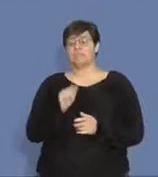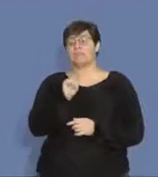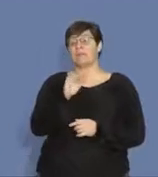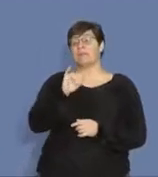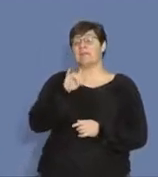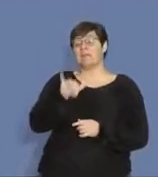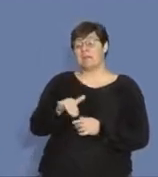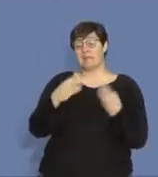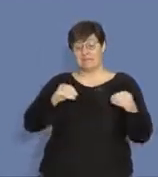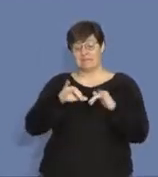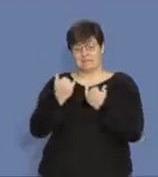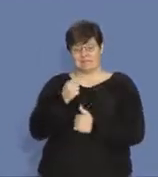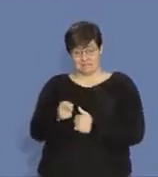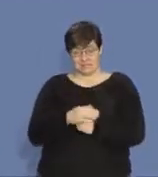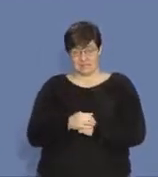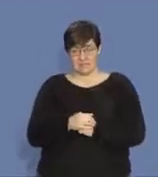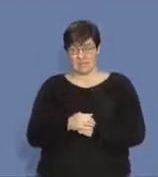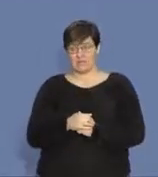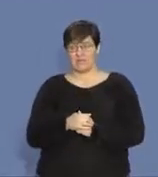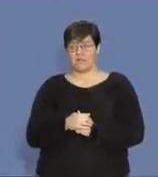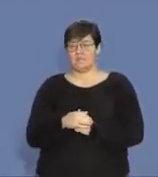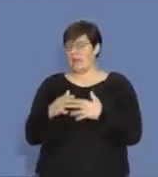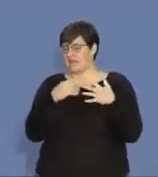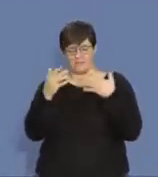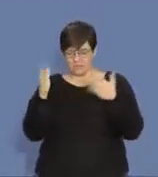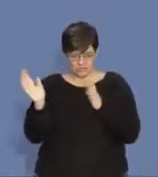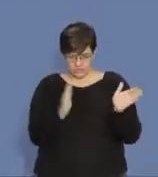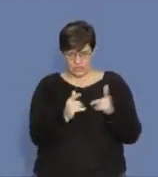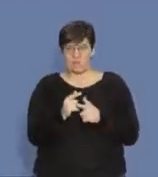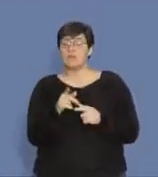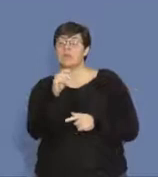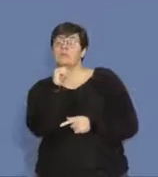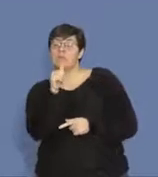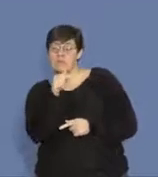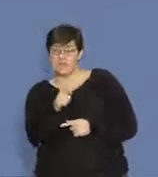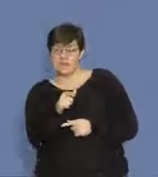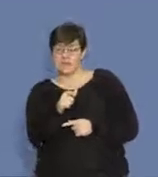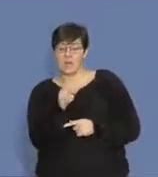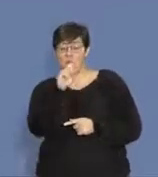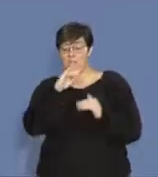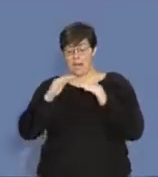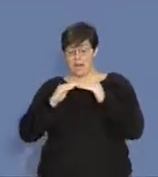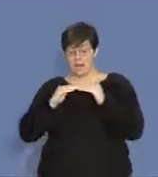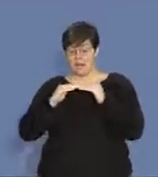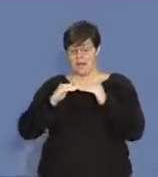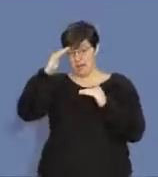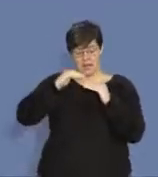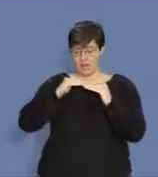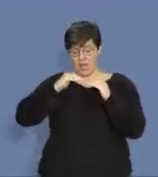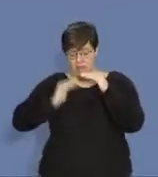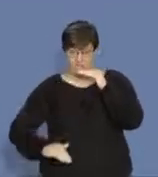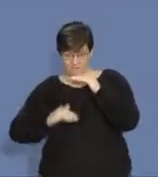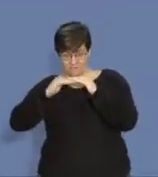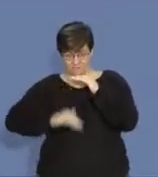Billy's Canteen is a busy takeaway. We've dealt with that. We said that although he doesn't have the million rand, or